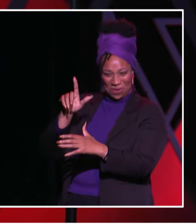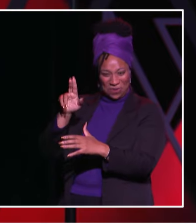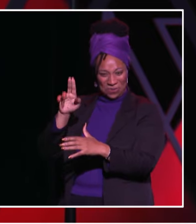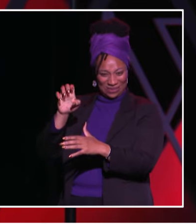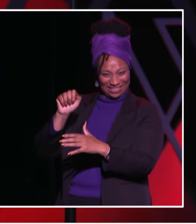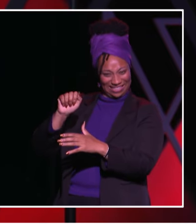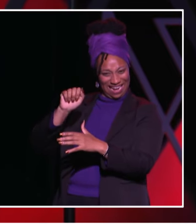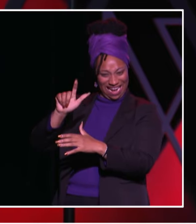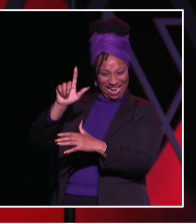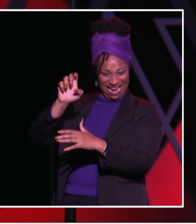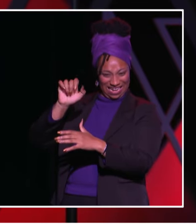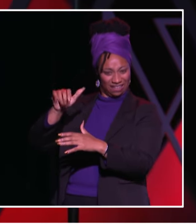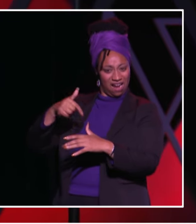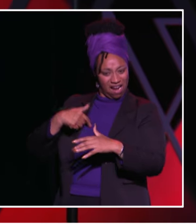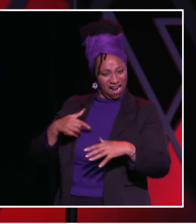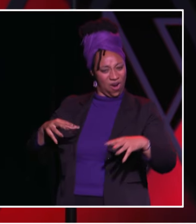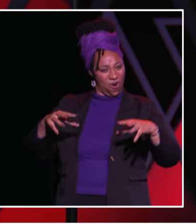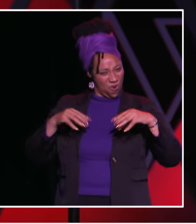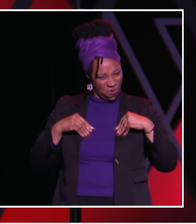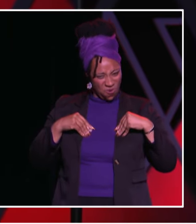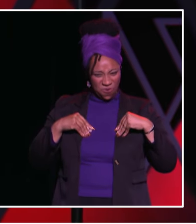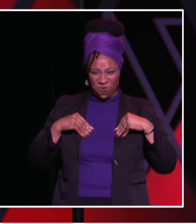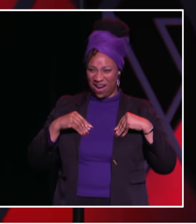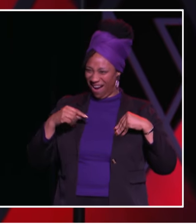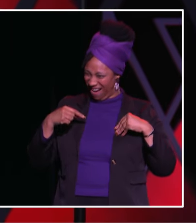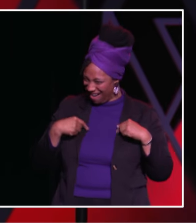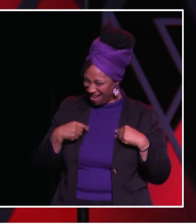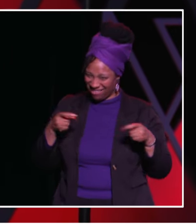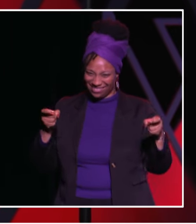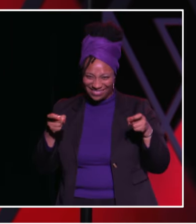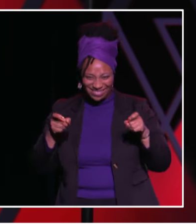iconic institution. I would like to begin by thanking Mayor